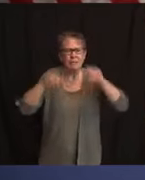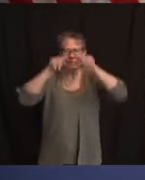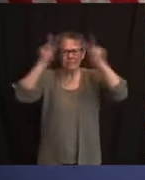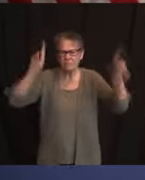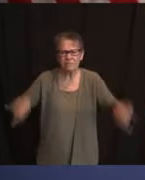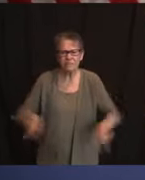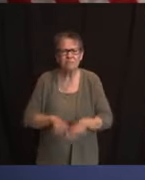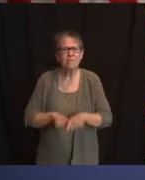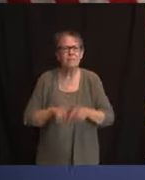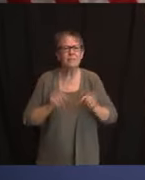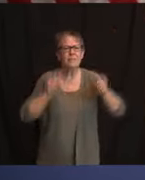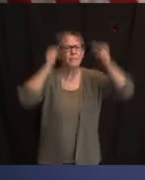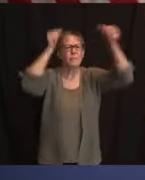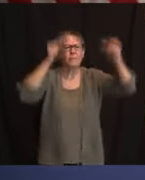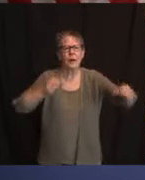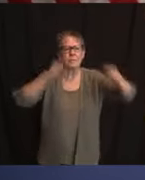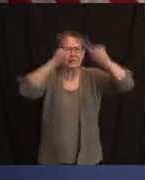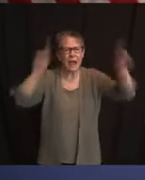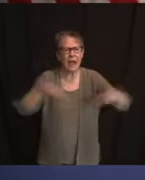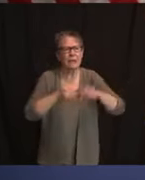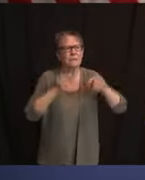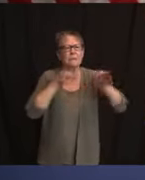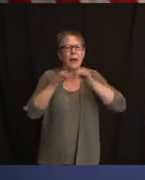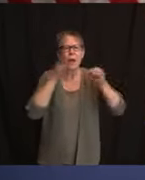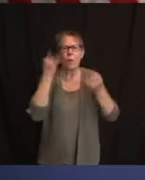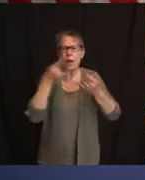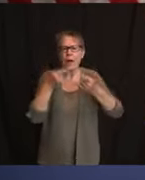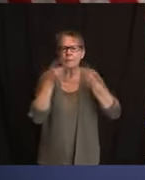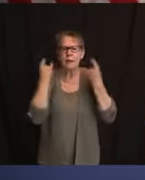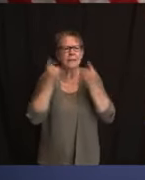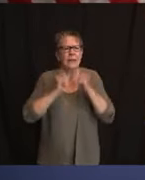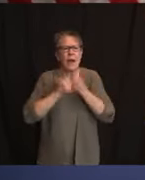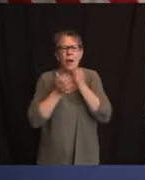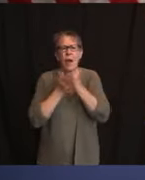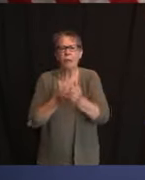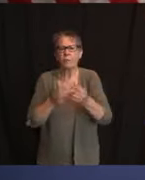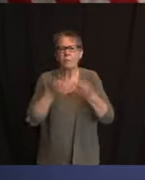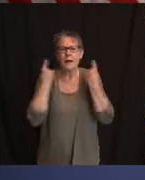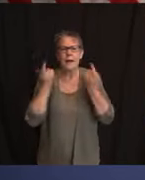is that you get a lot of parks with where the trails are very narrow,